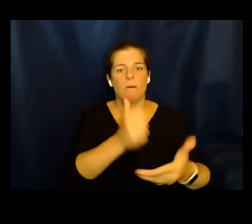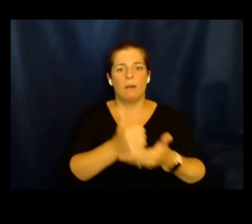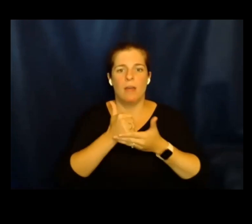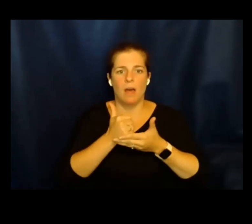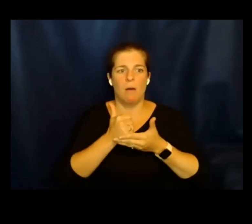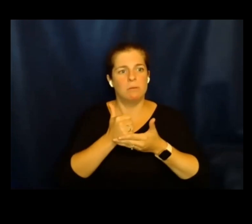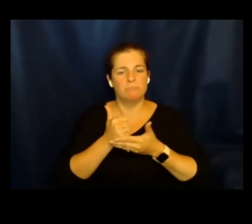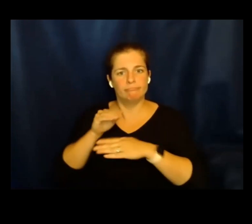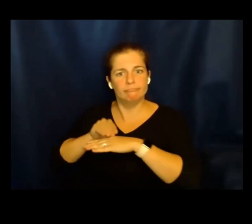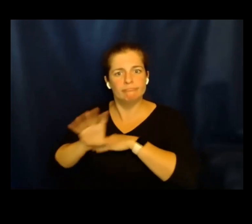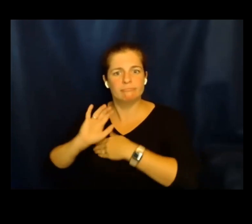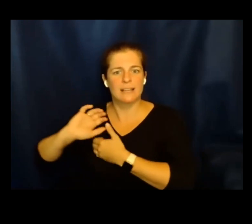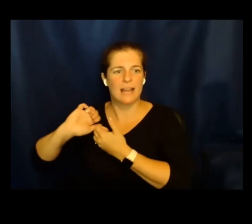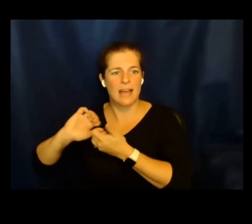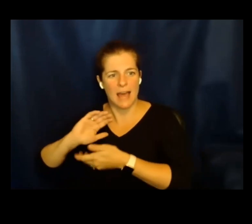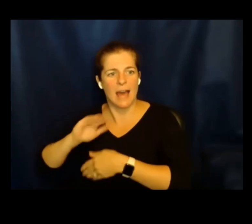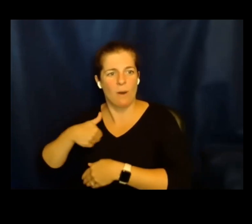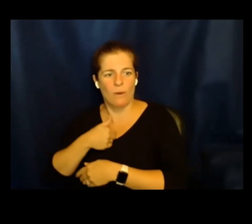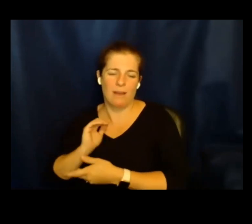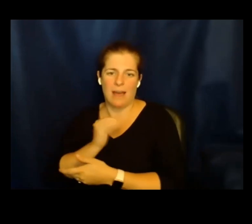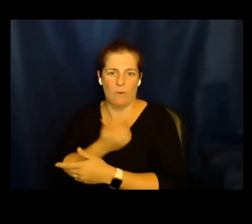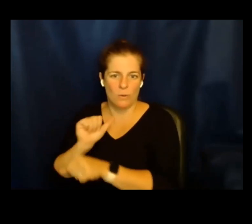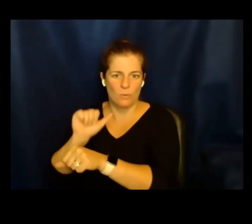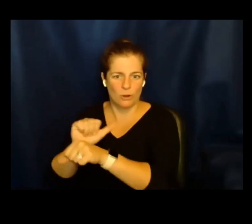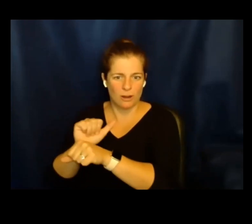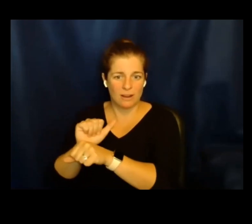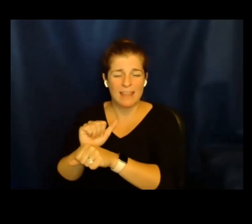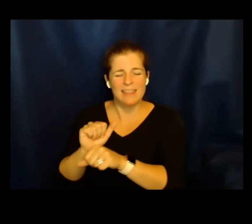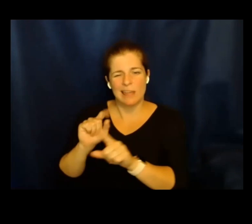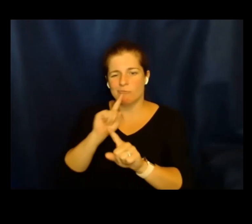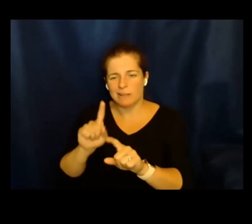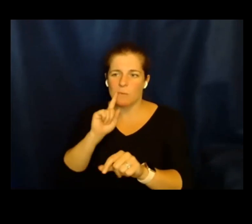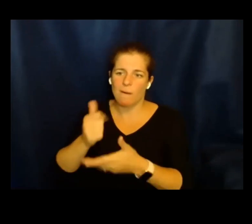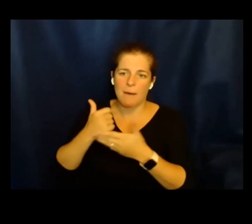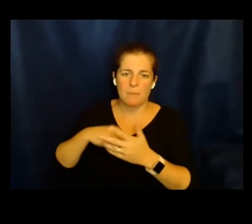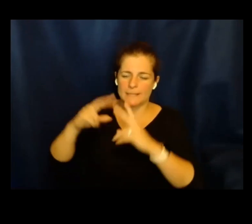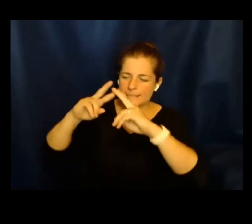It will help us take a closer look at what needs,